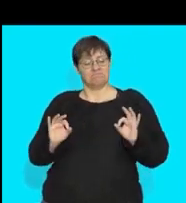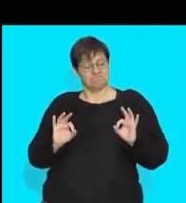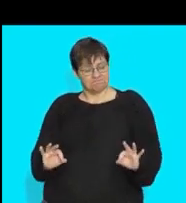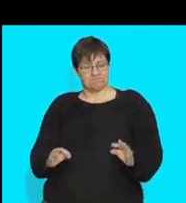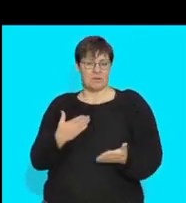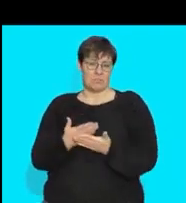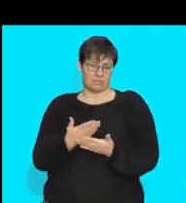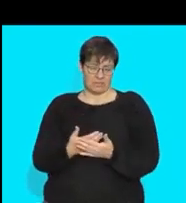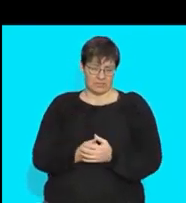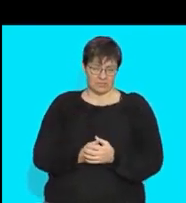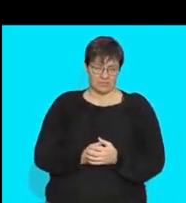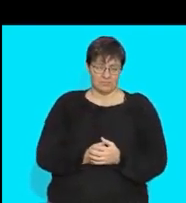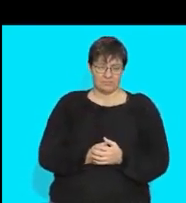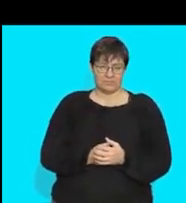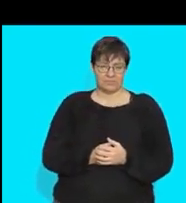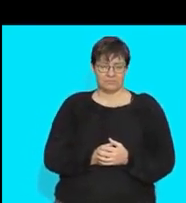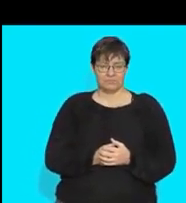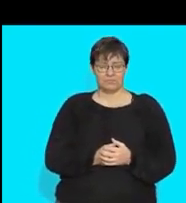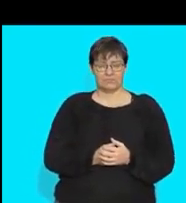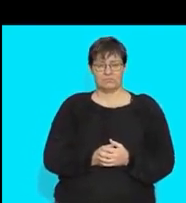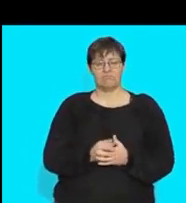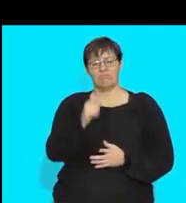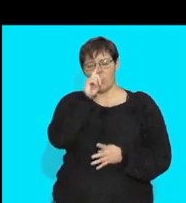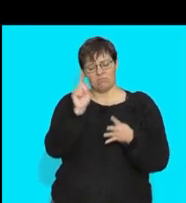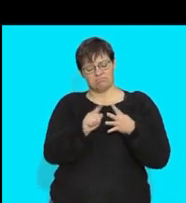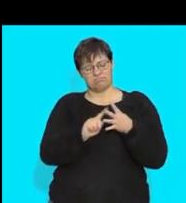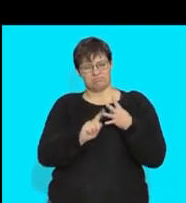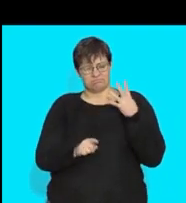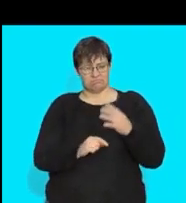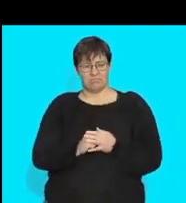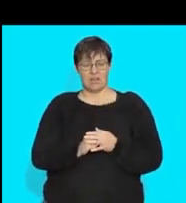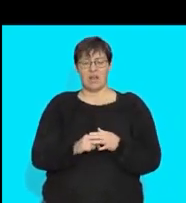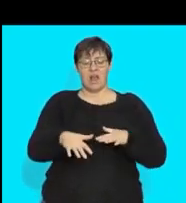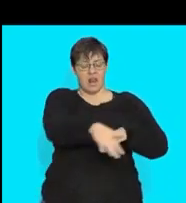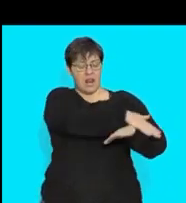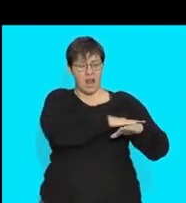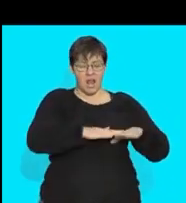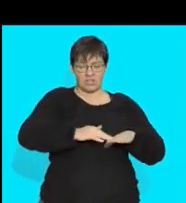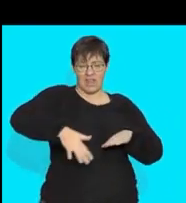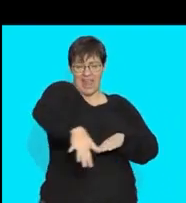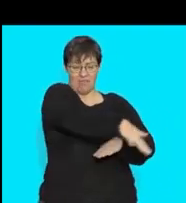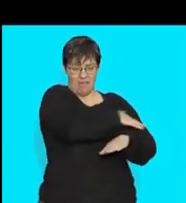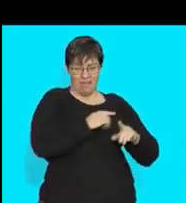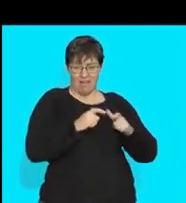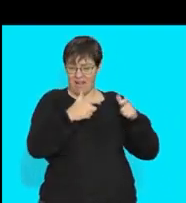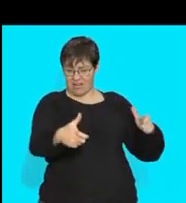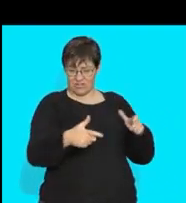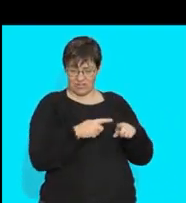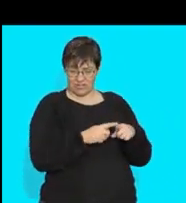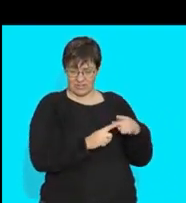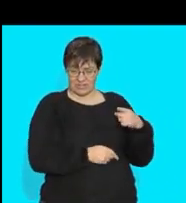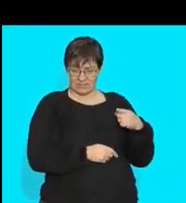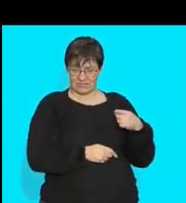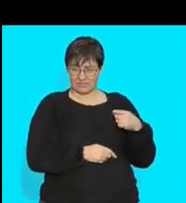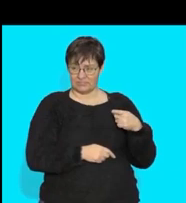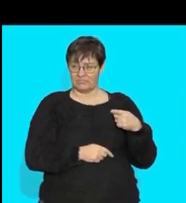as possible. We looked at the following things: a large surface area, right? So it must have a really large surface